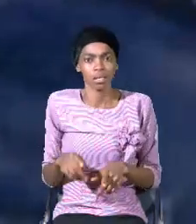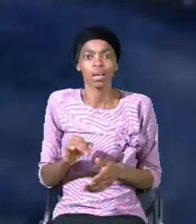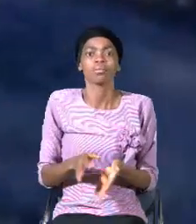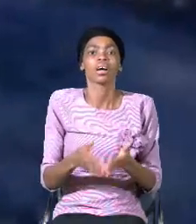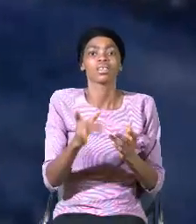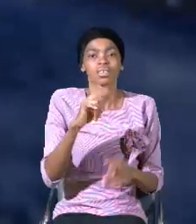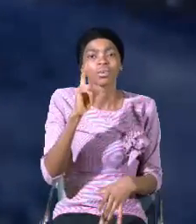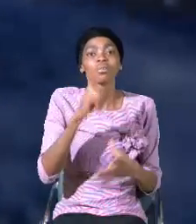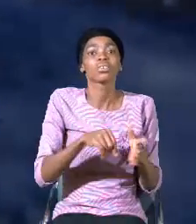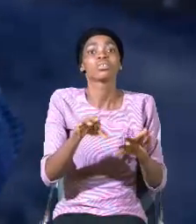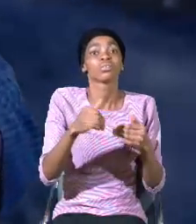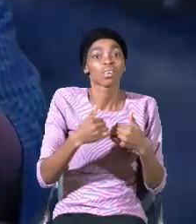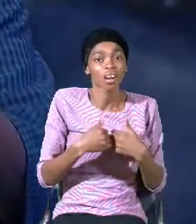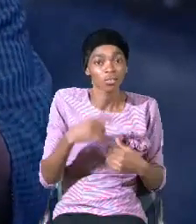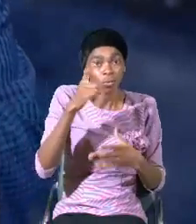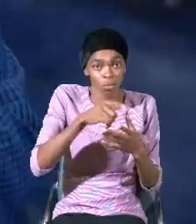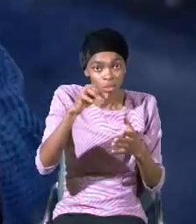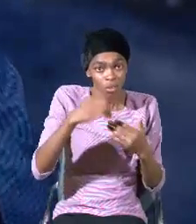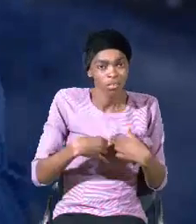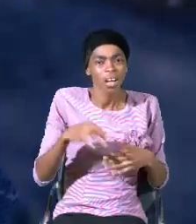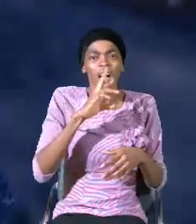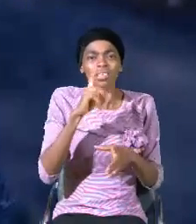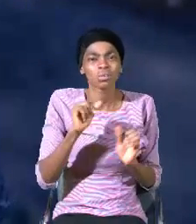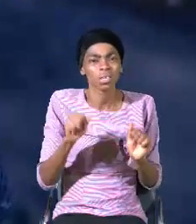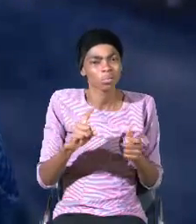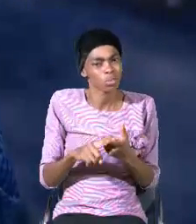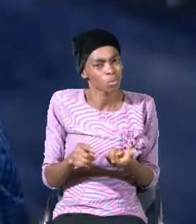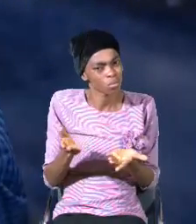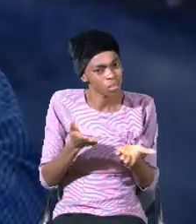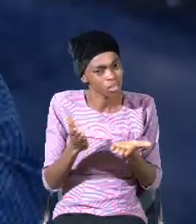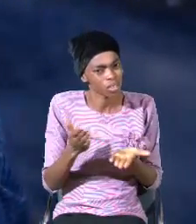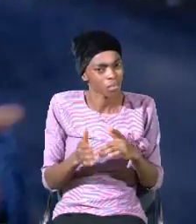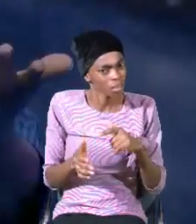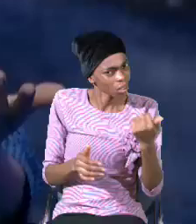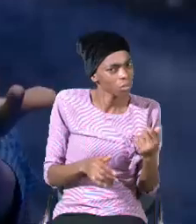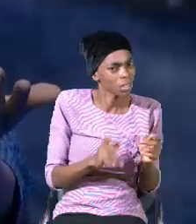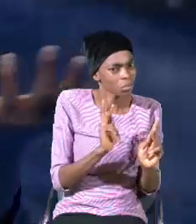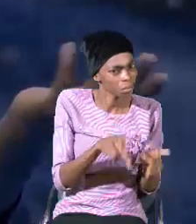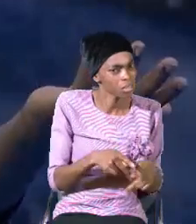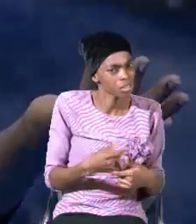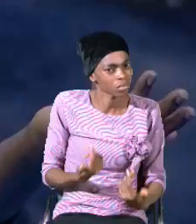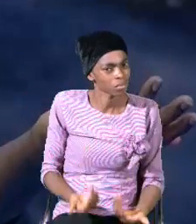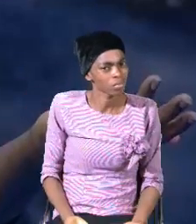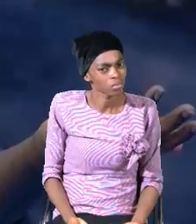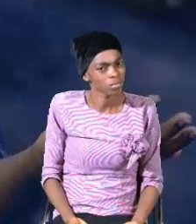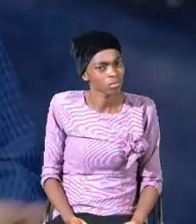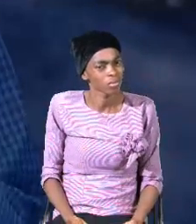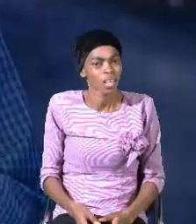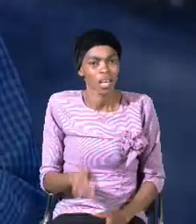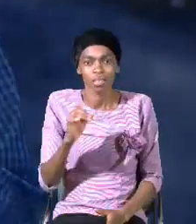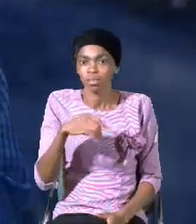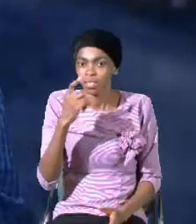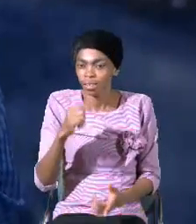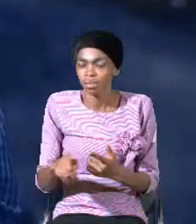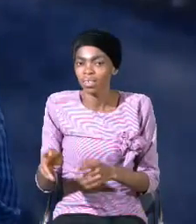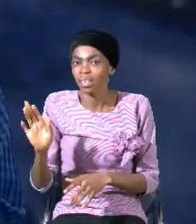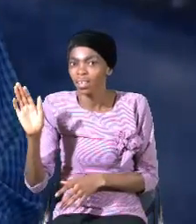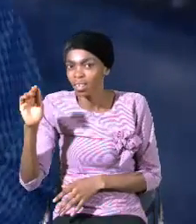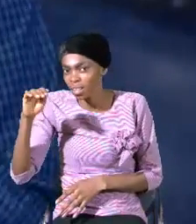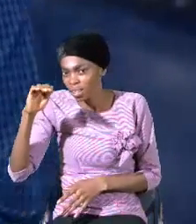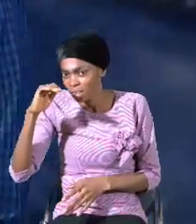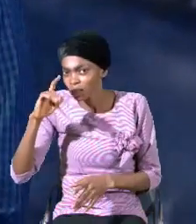have, are you able to serve another person? You say, I'm just a child, how can I